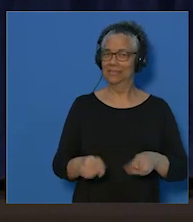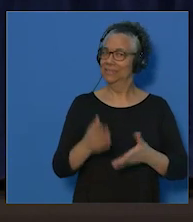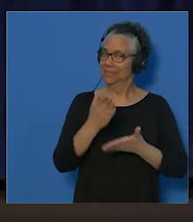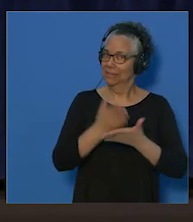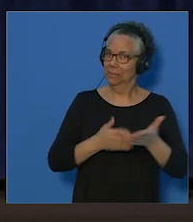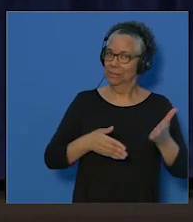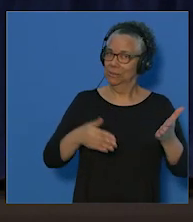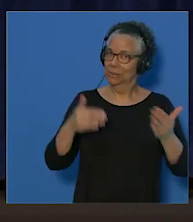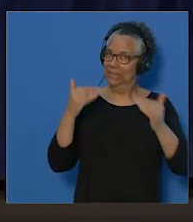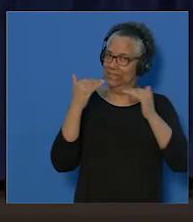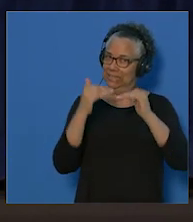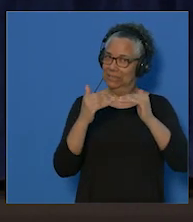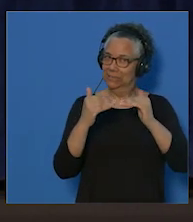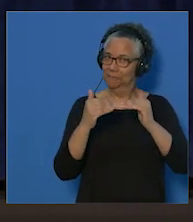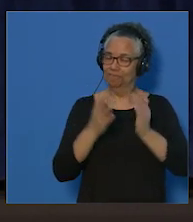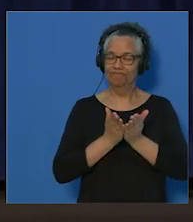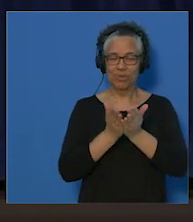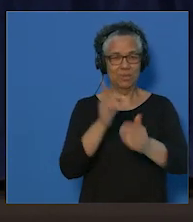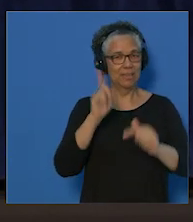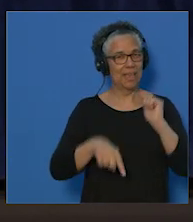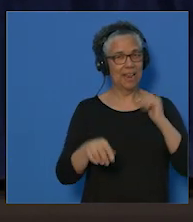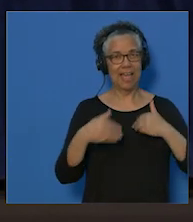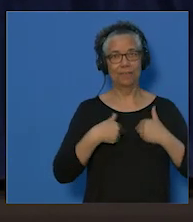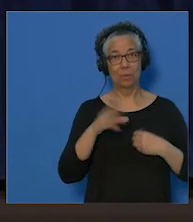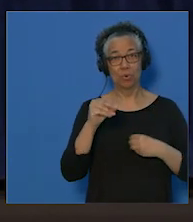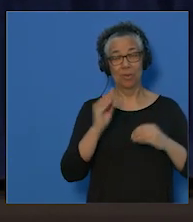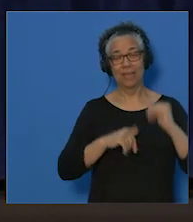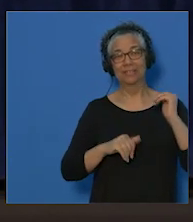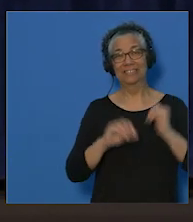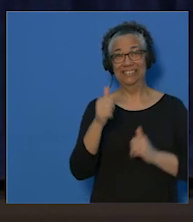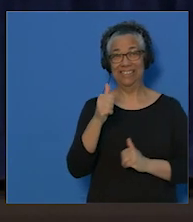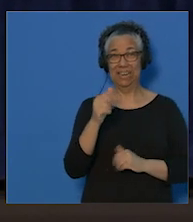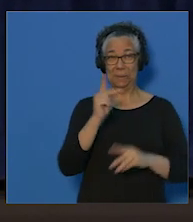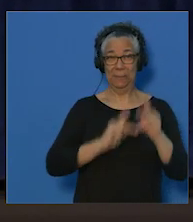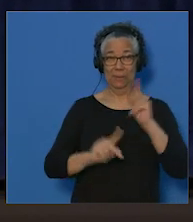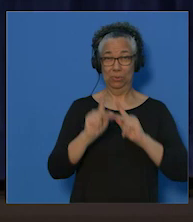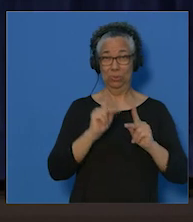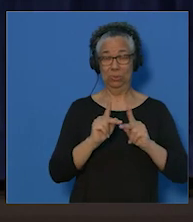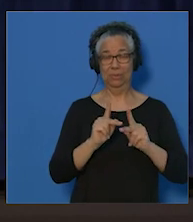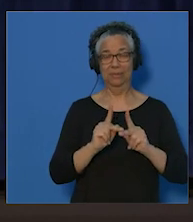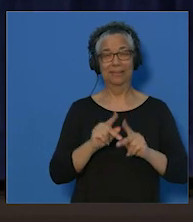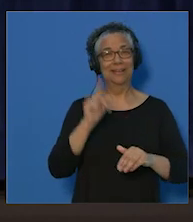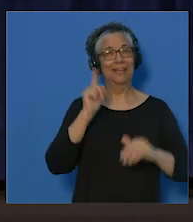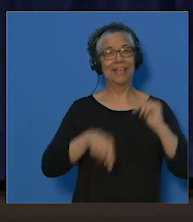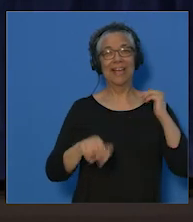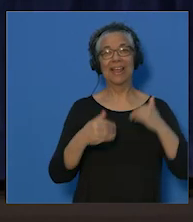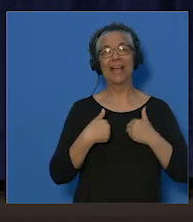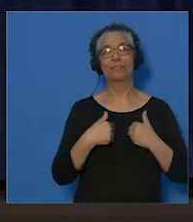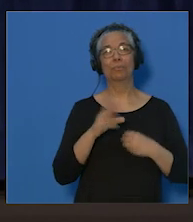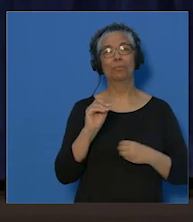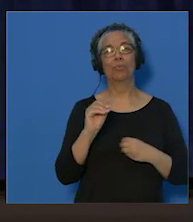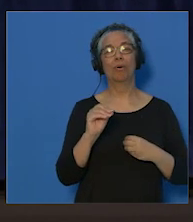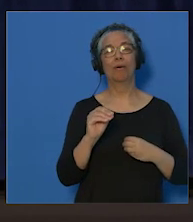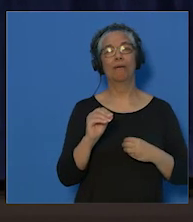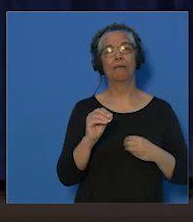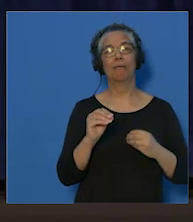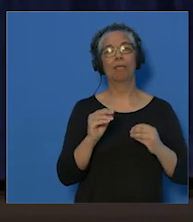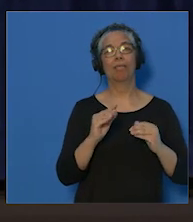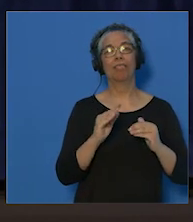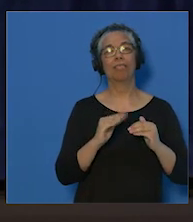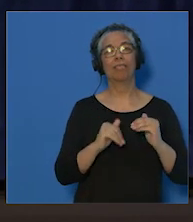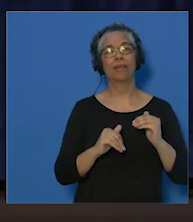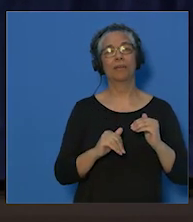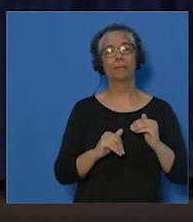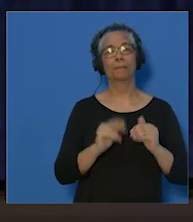restrictions. Boats cannot have any more than 10 persons on them, and boats cannot have more than persons who are from